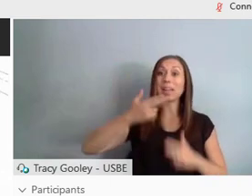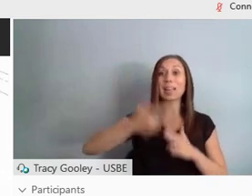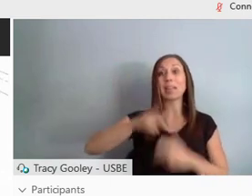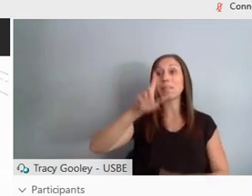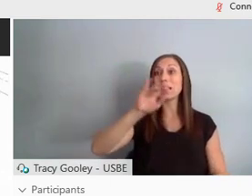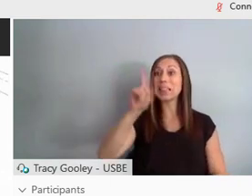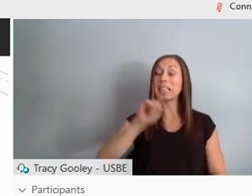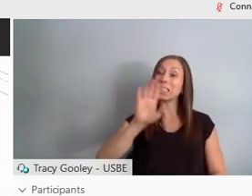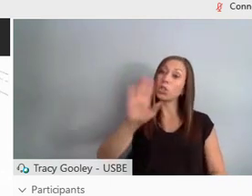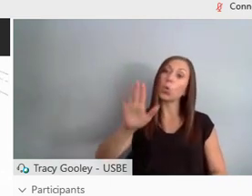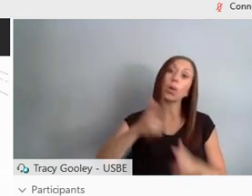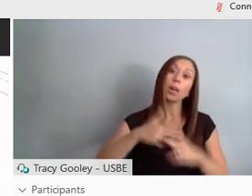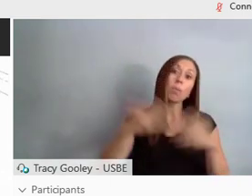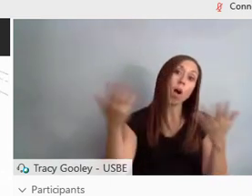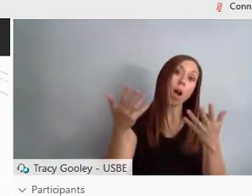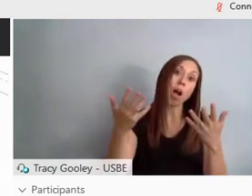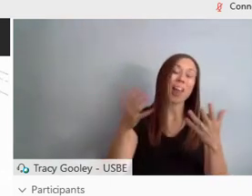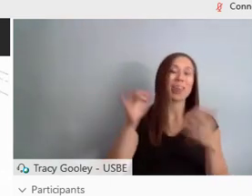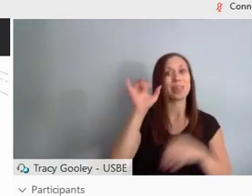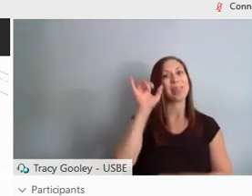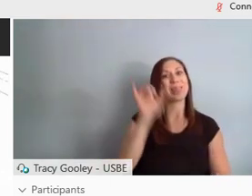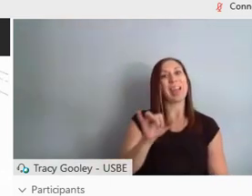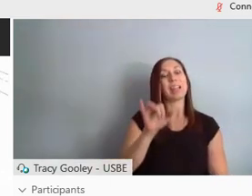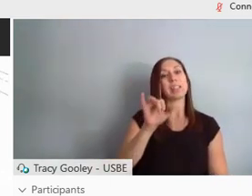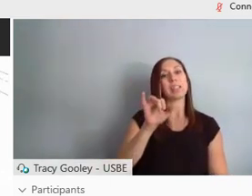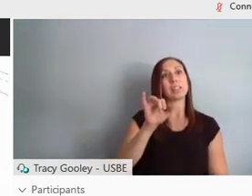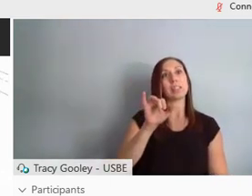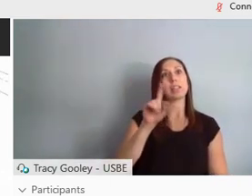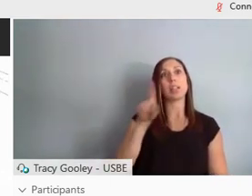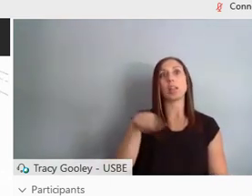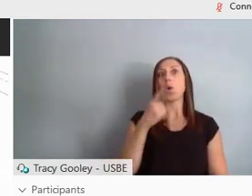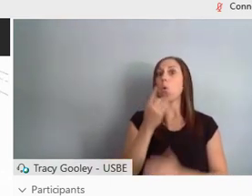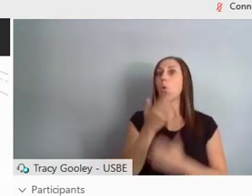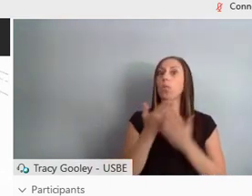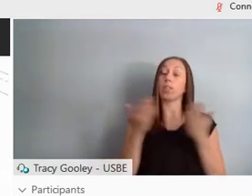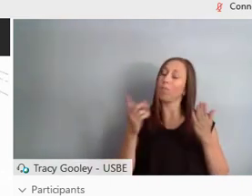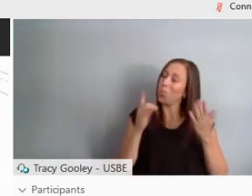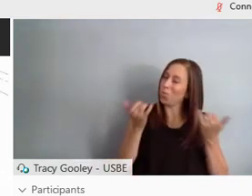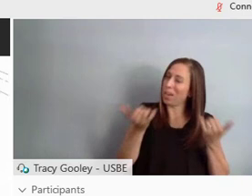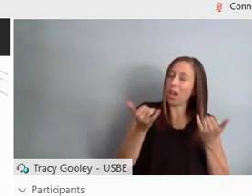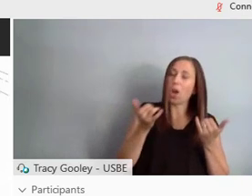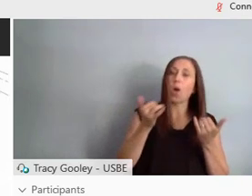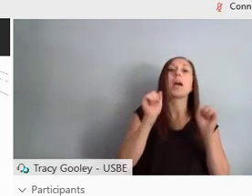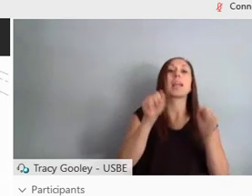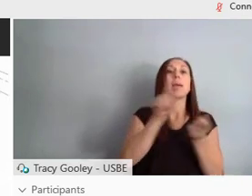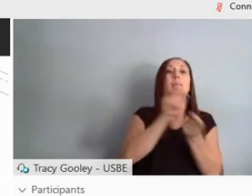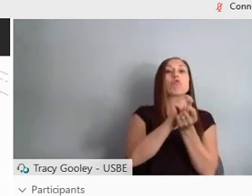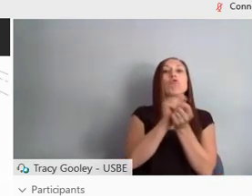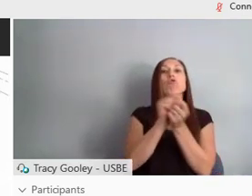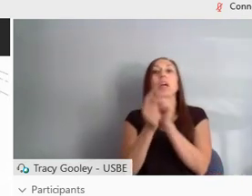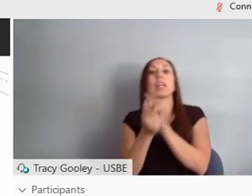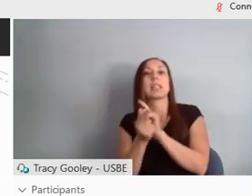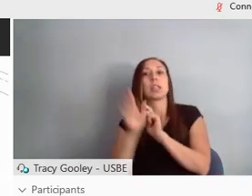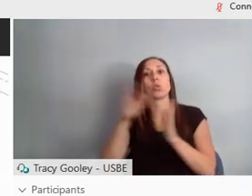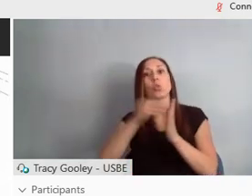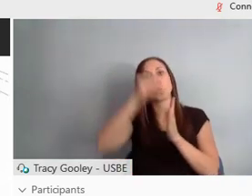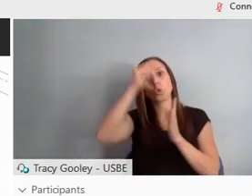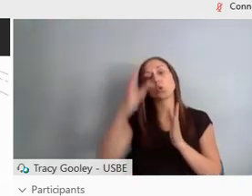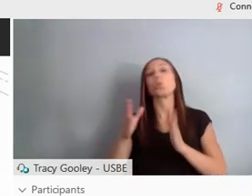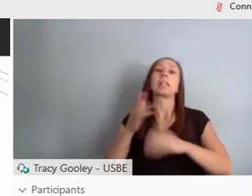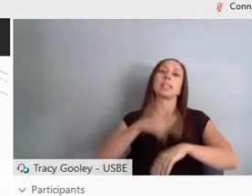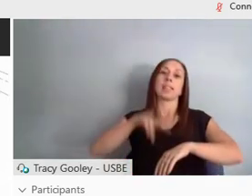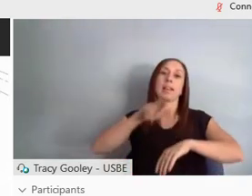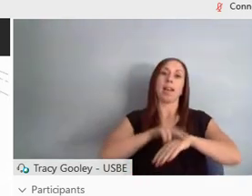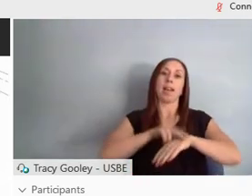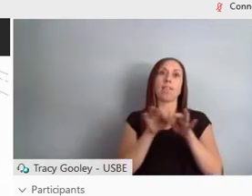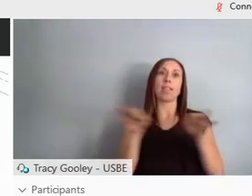is Liz. What is your name? That's the only question for right now that can be translated into the student's native language.